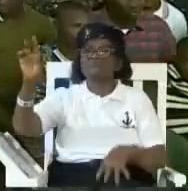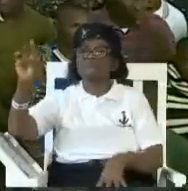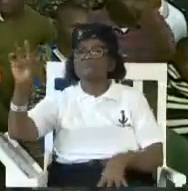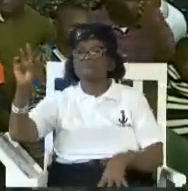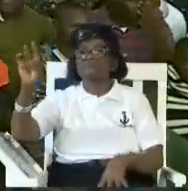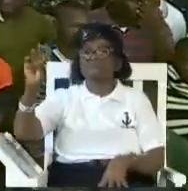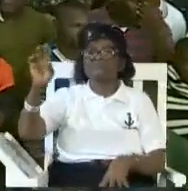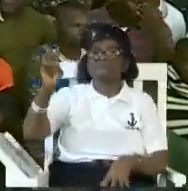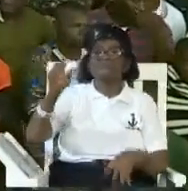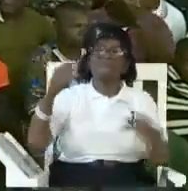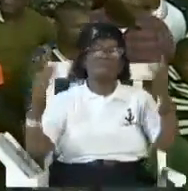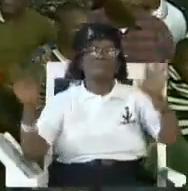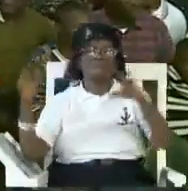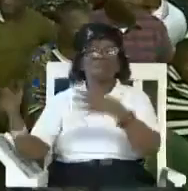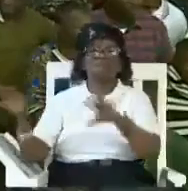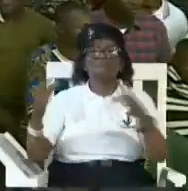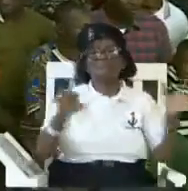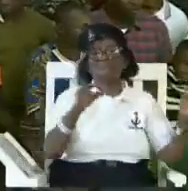Sixteen.